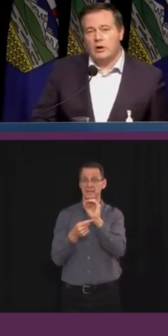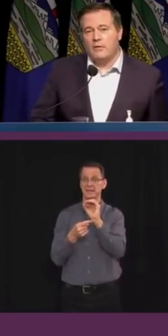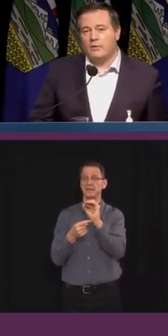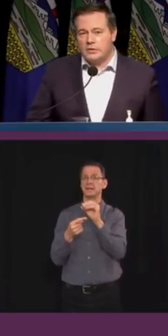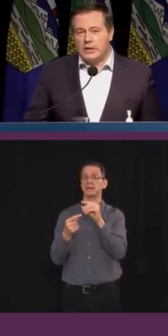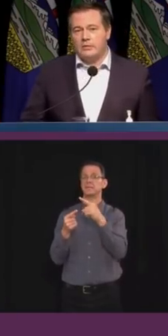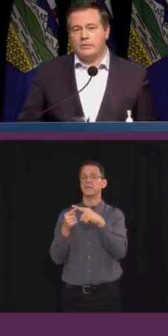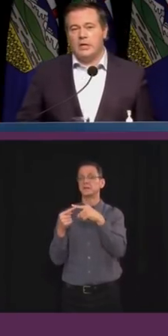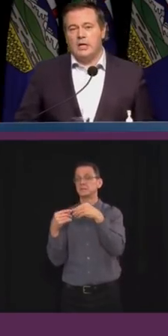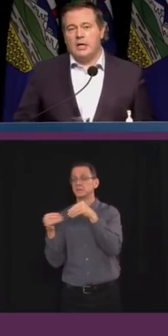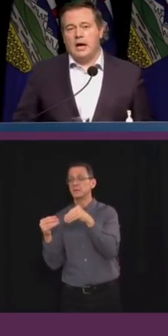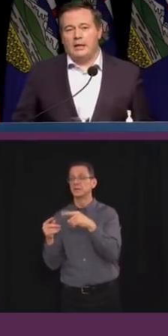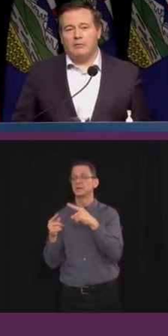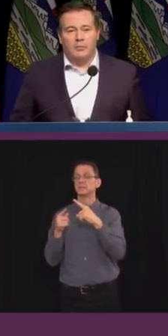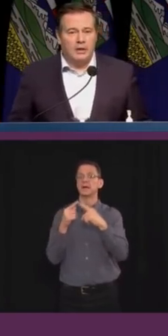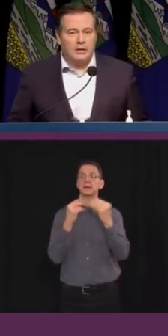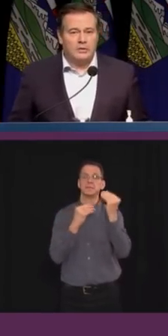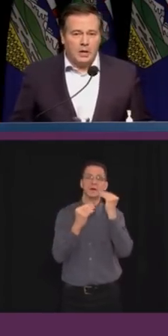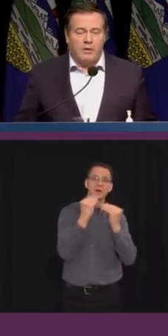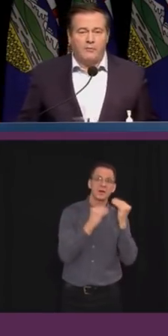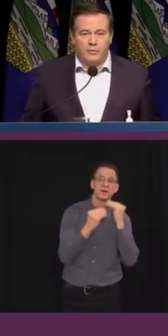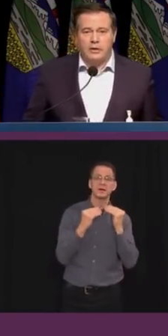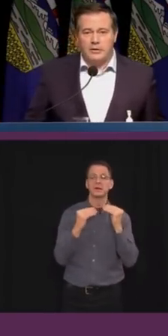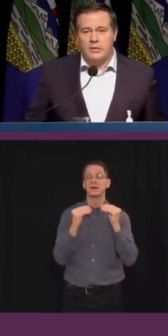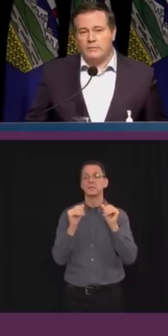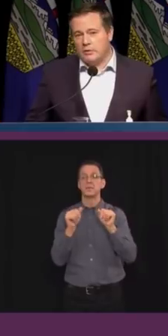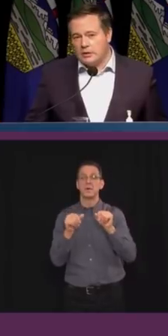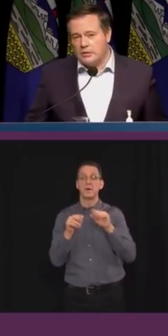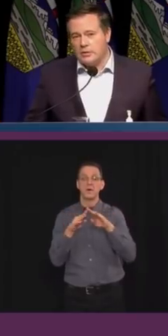halls, hotels and conference centers, and there will be some further easing of restrictions.